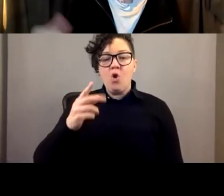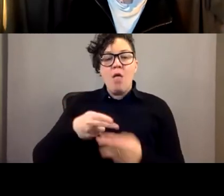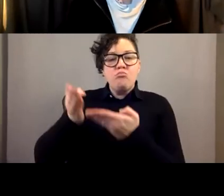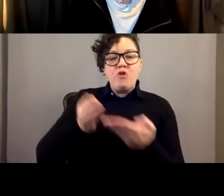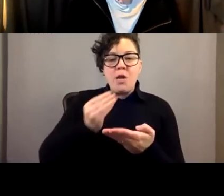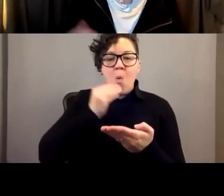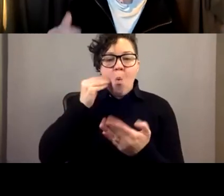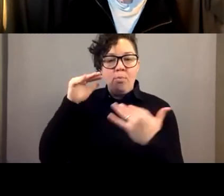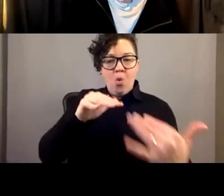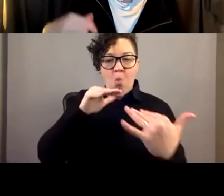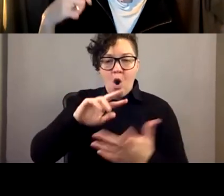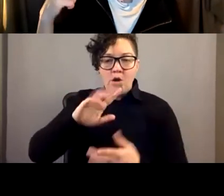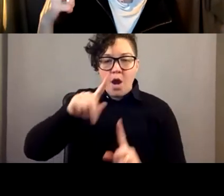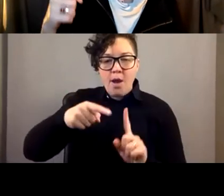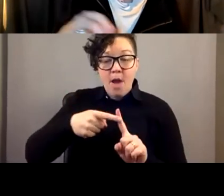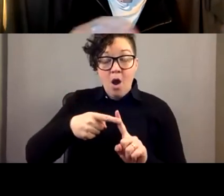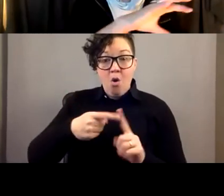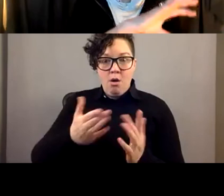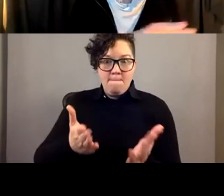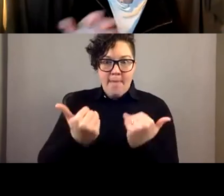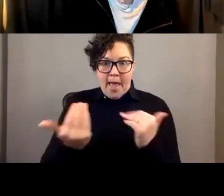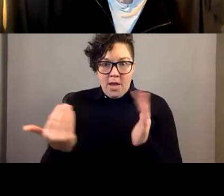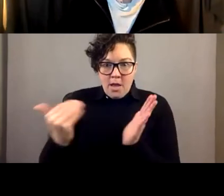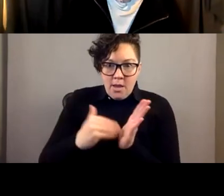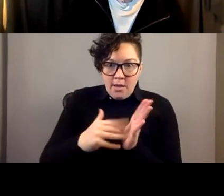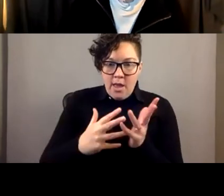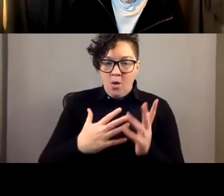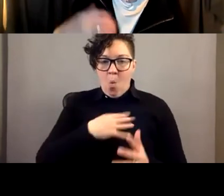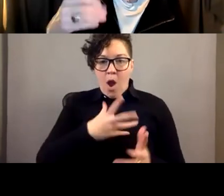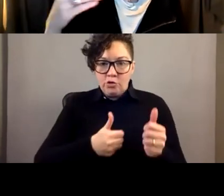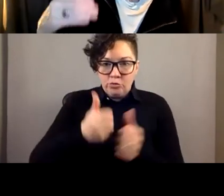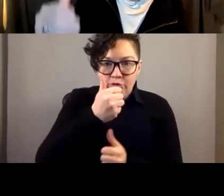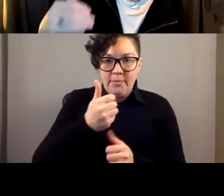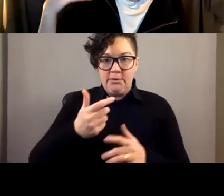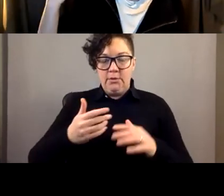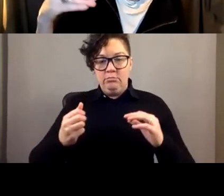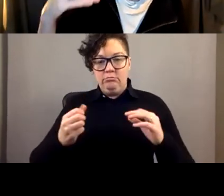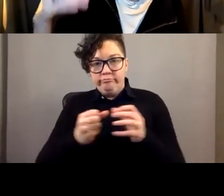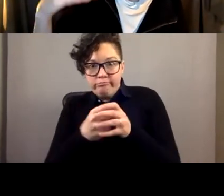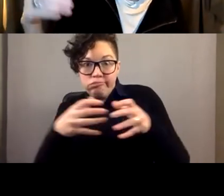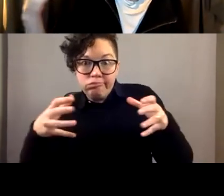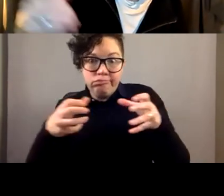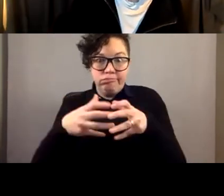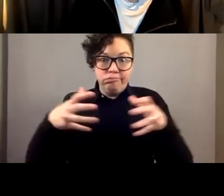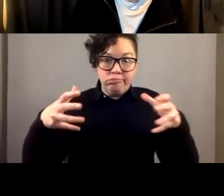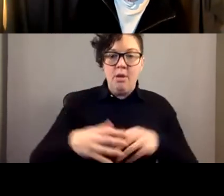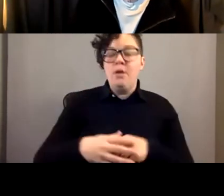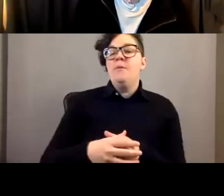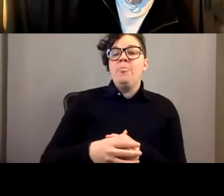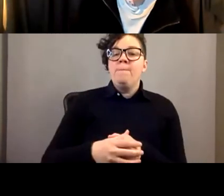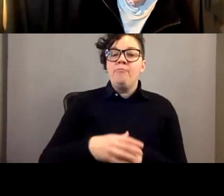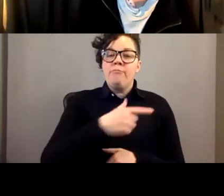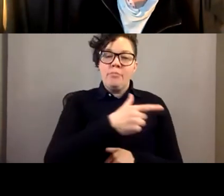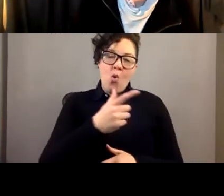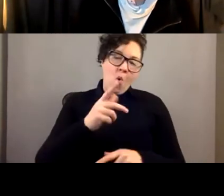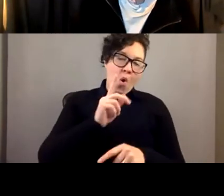the resurgence of white nationalism and, sort of dating back to the Ku Klux Klan of racist inspired terrorism